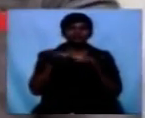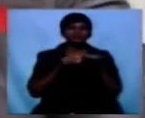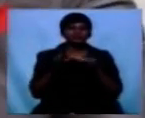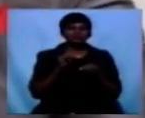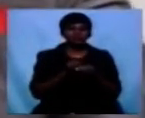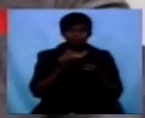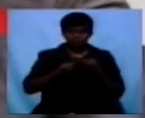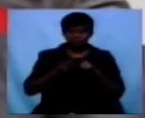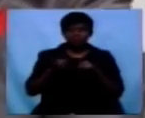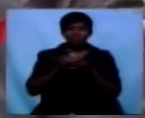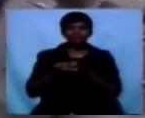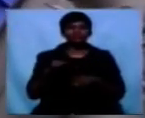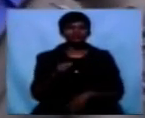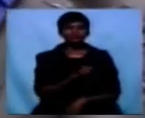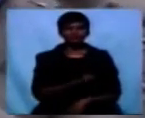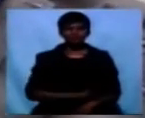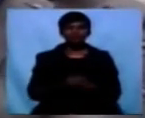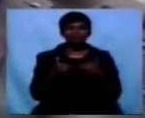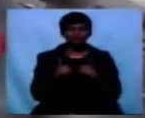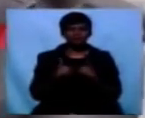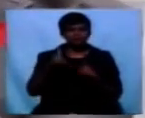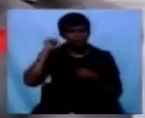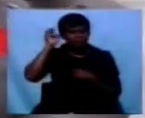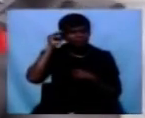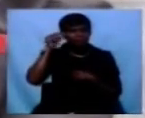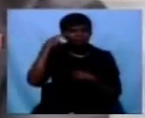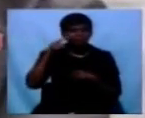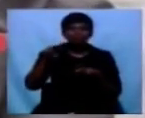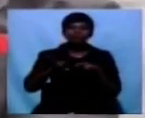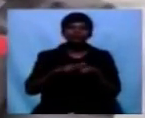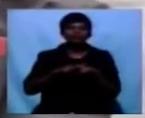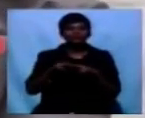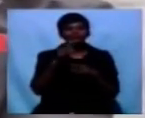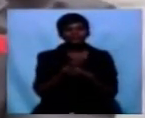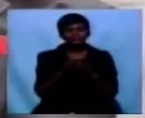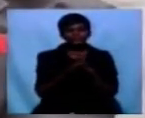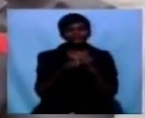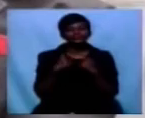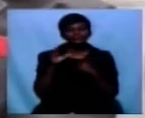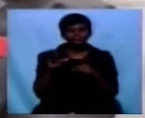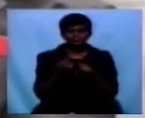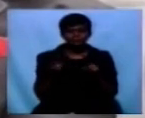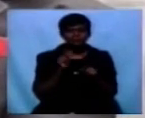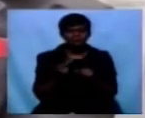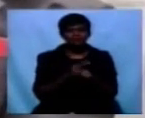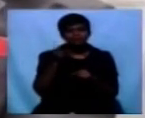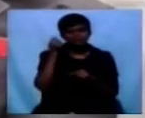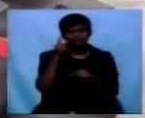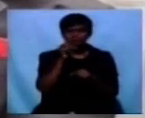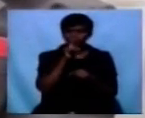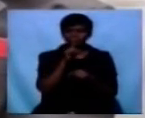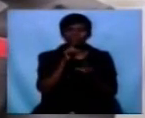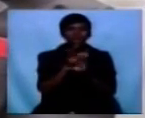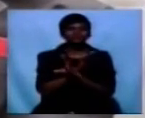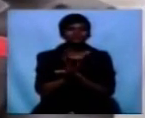friends in China, Grevajo, specifically maybe a ministry for rail infrastructure, a ministry for that. But we understand that Zambia is a